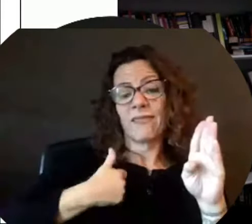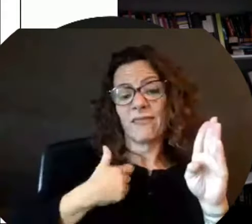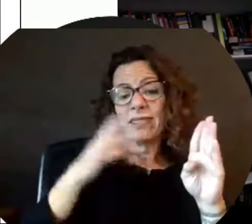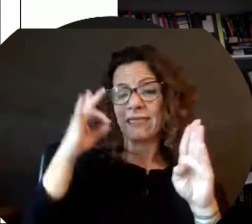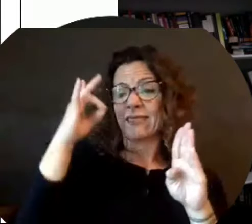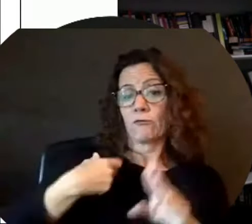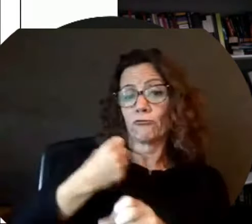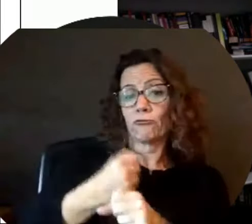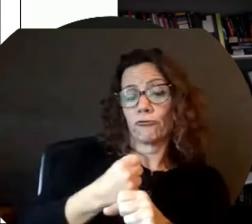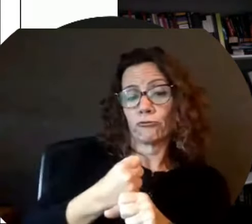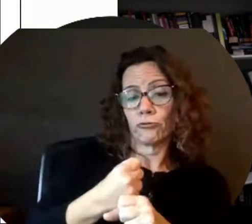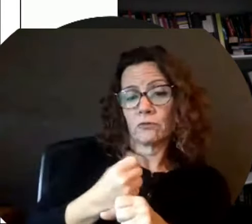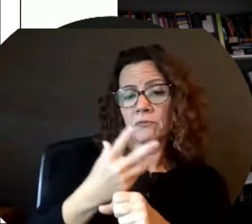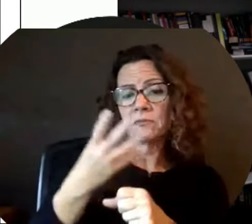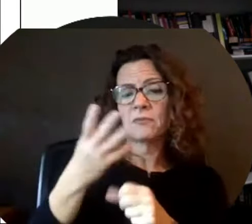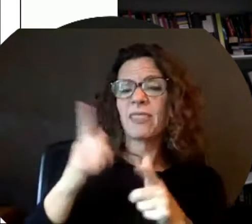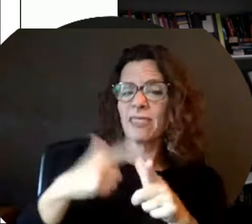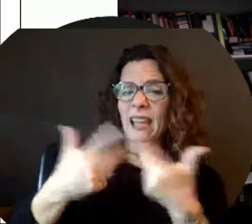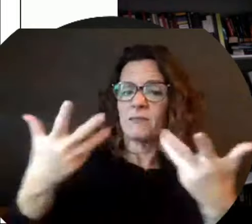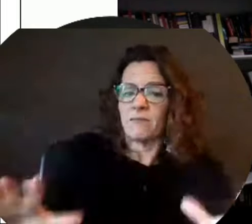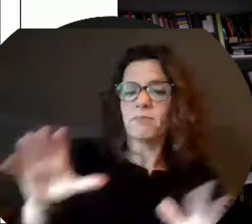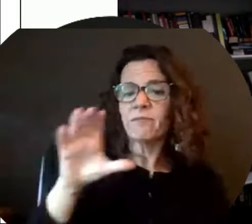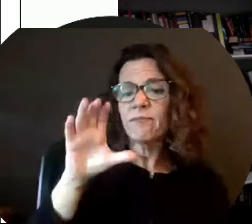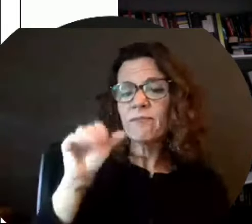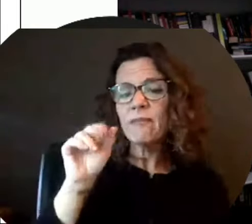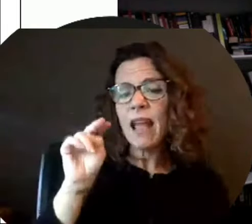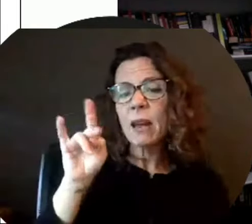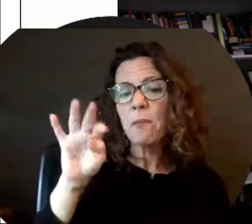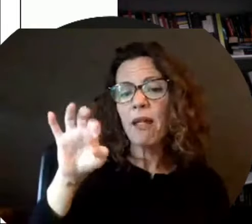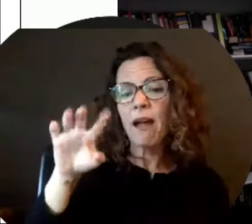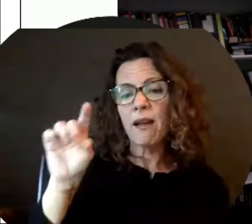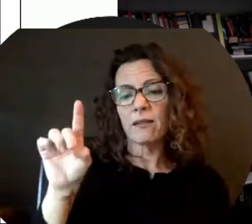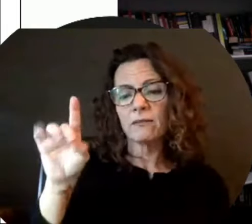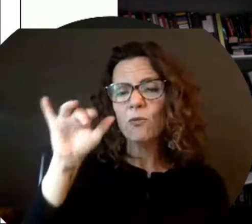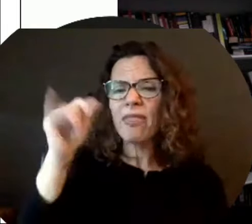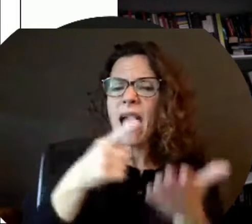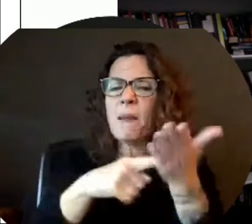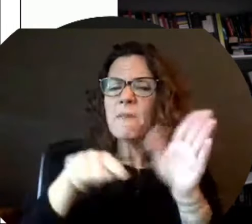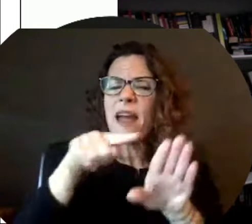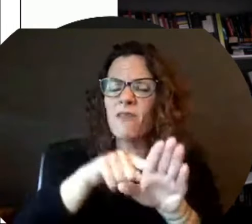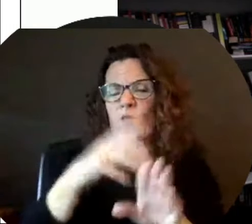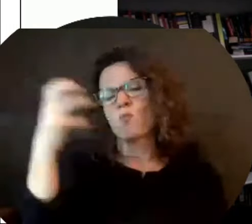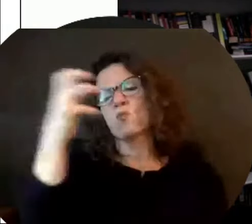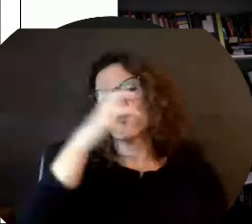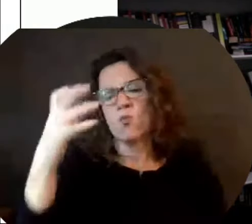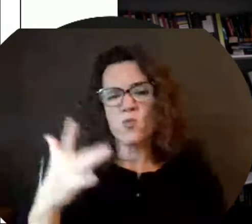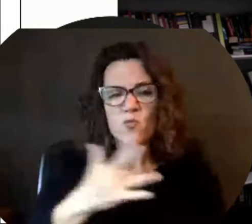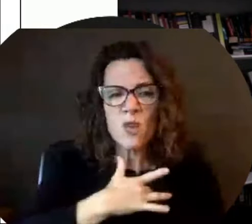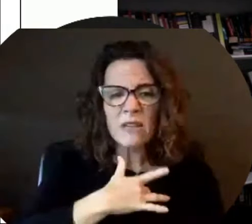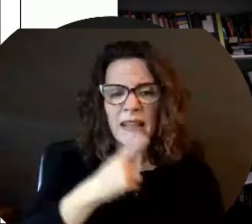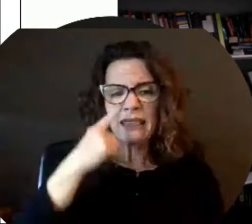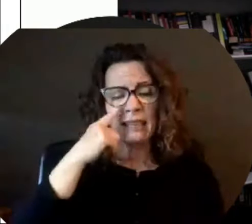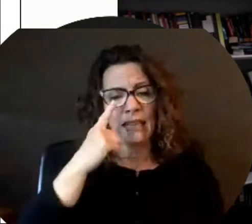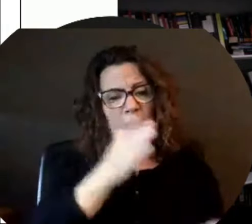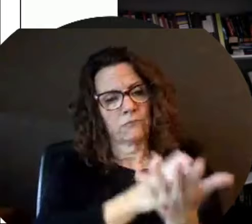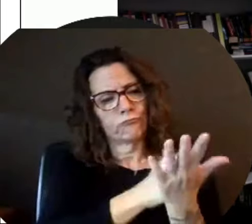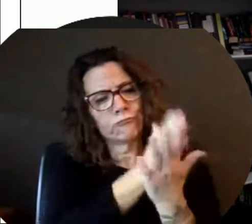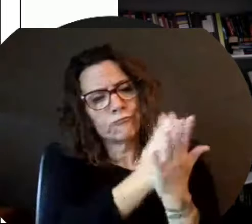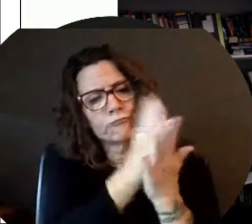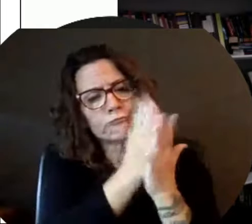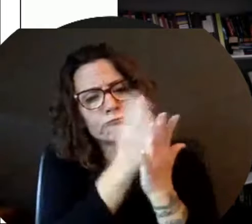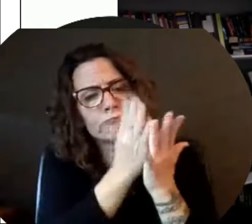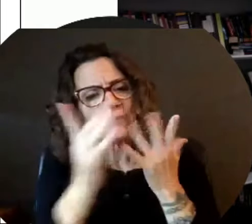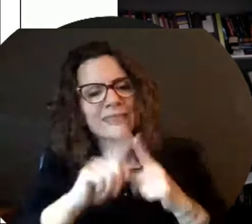of different modes of enclosure. And I think an important counterpart or counterpoint to cannibalizing